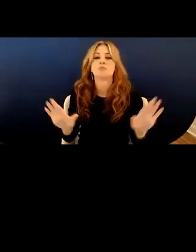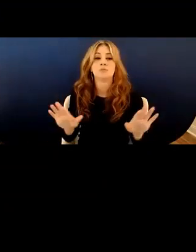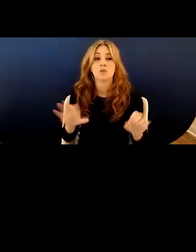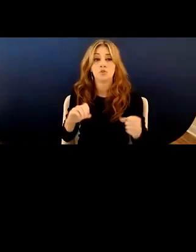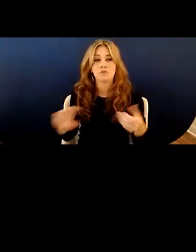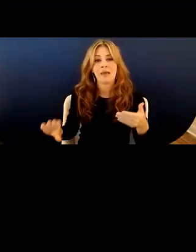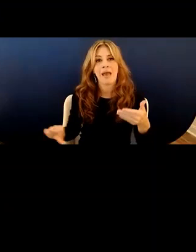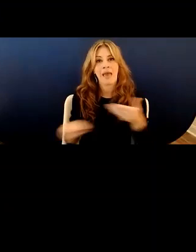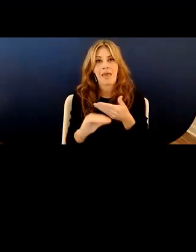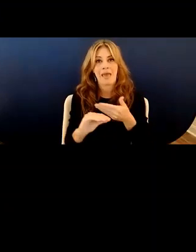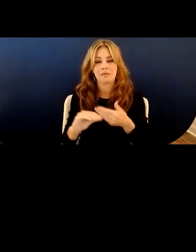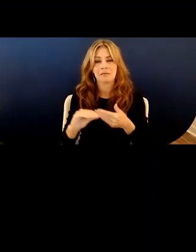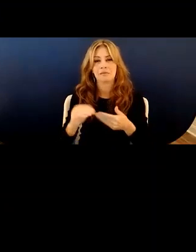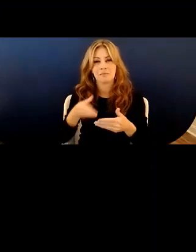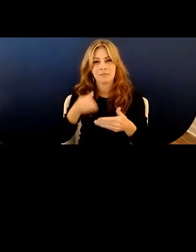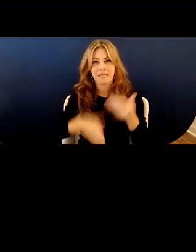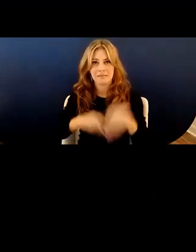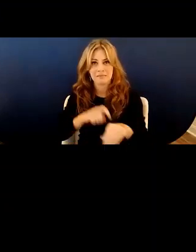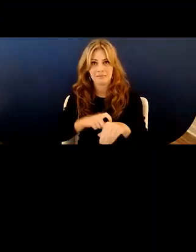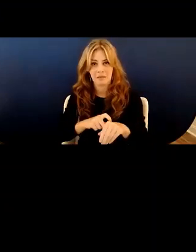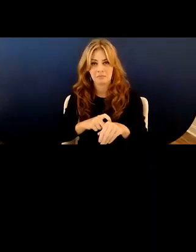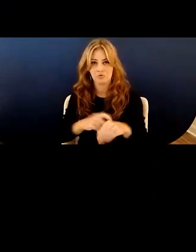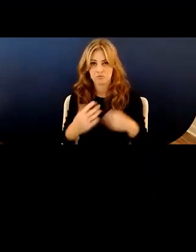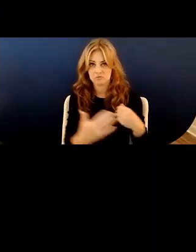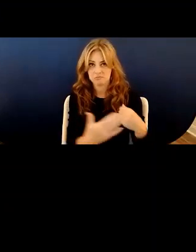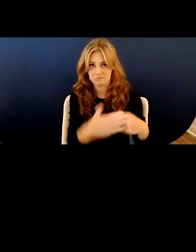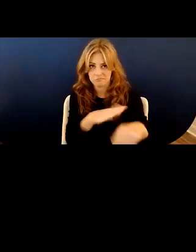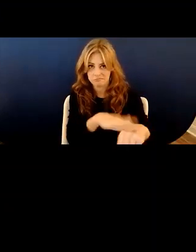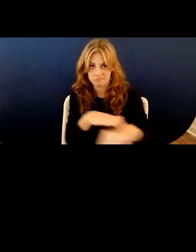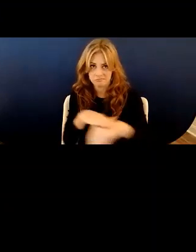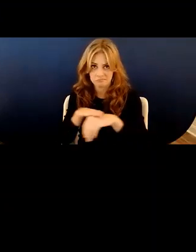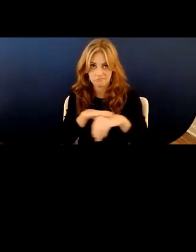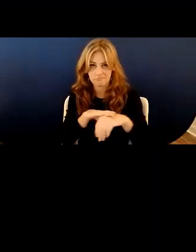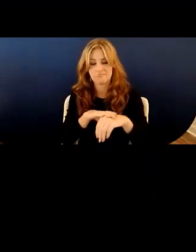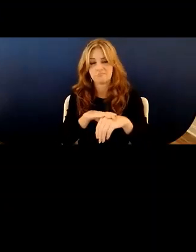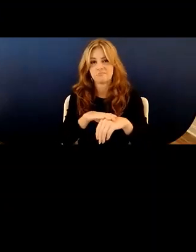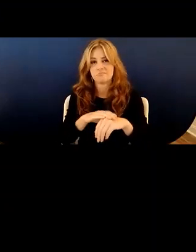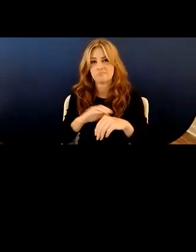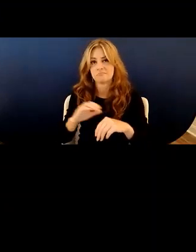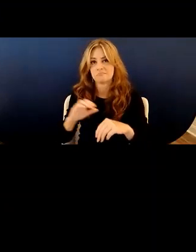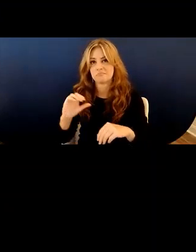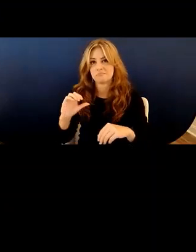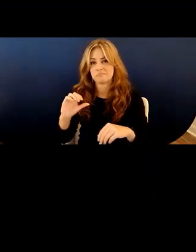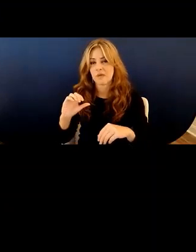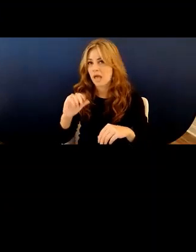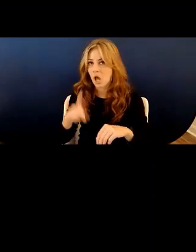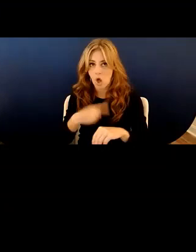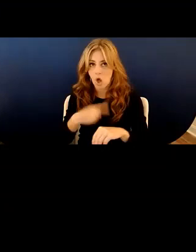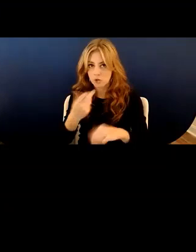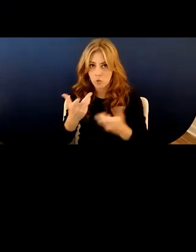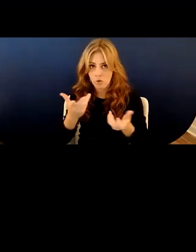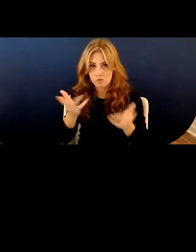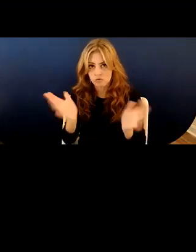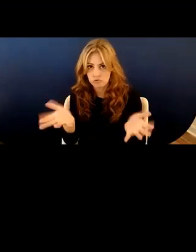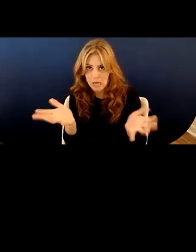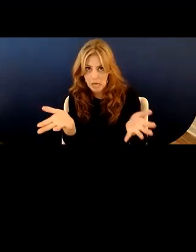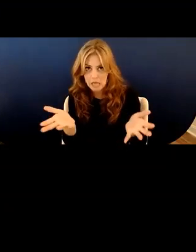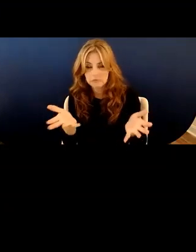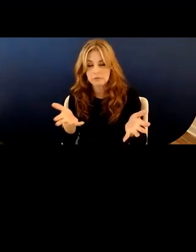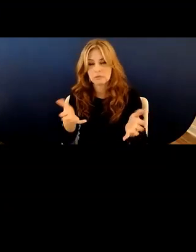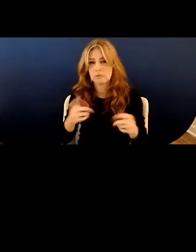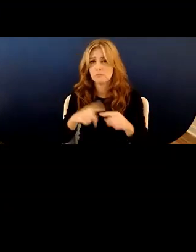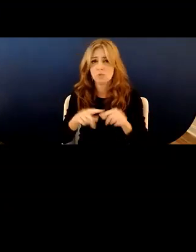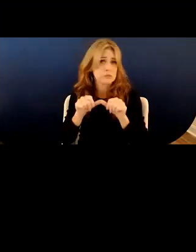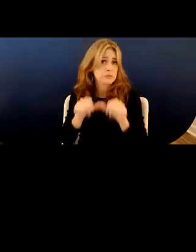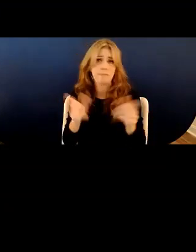kind of inform visitors what your idea of how long you want to chat, but you can keep on chatting